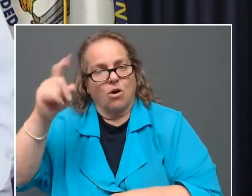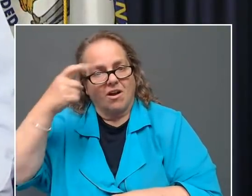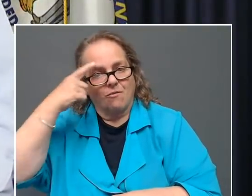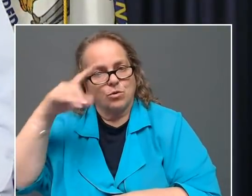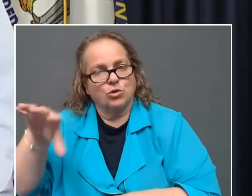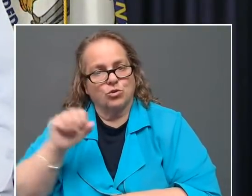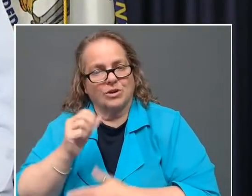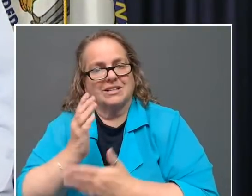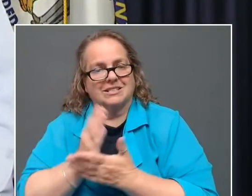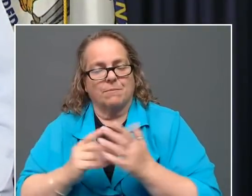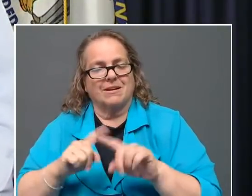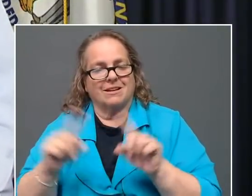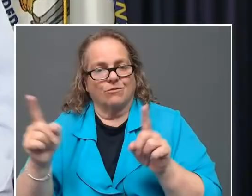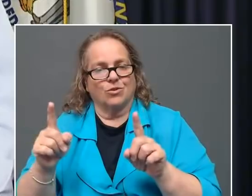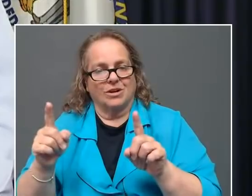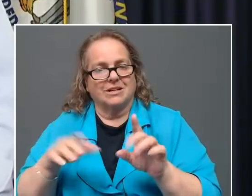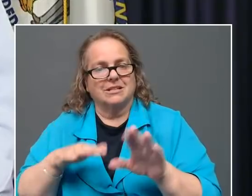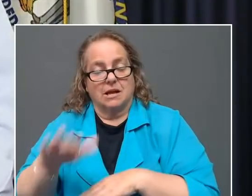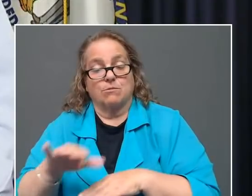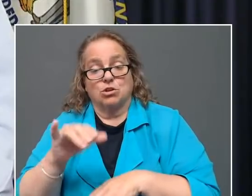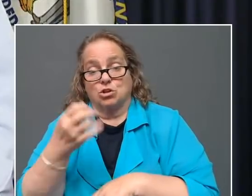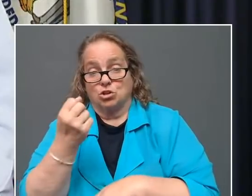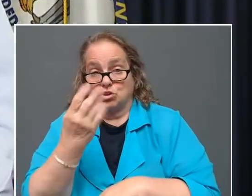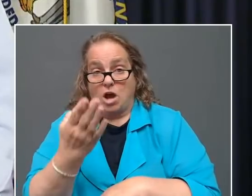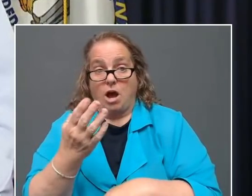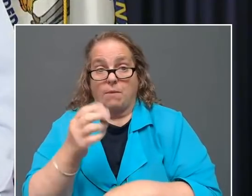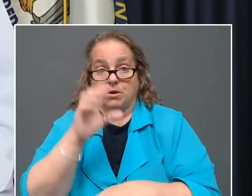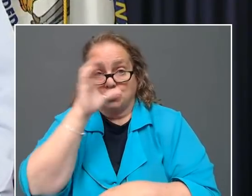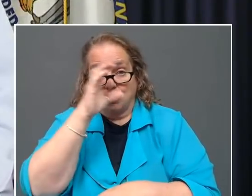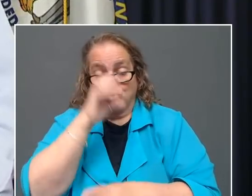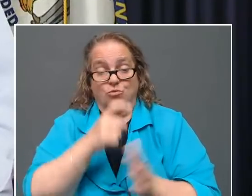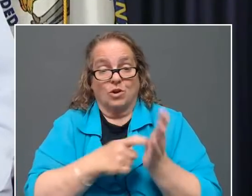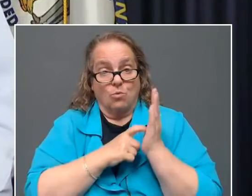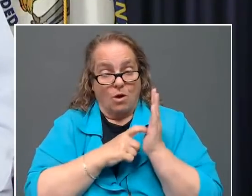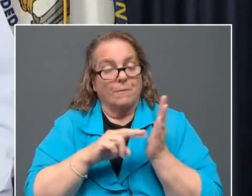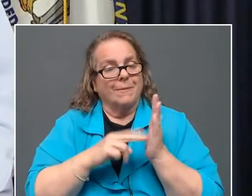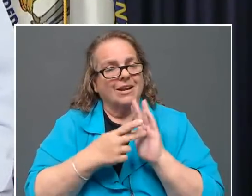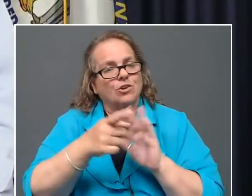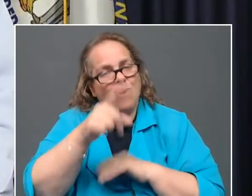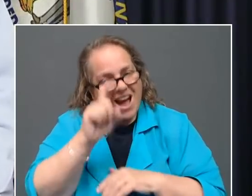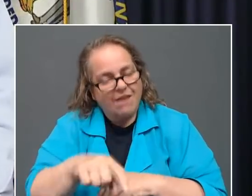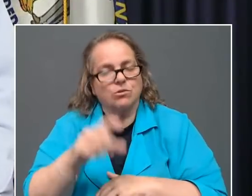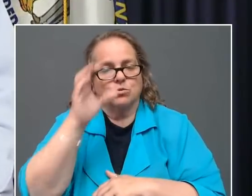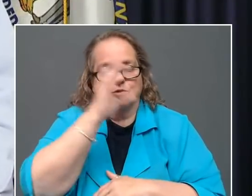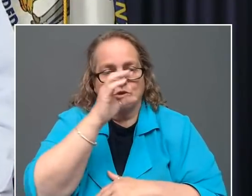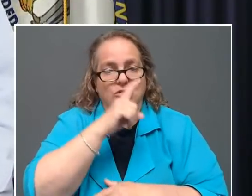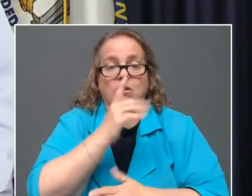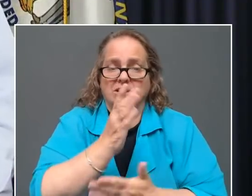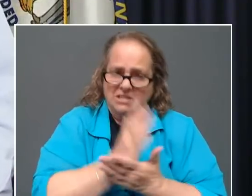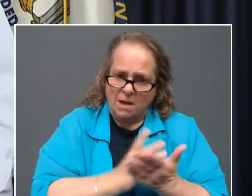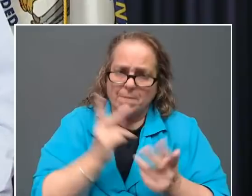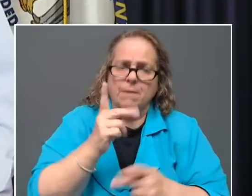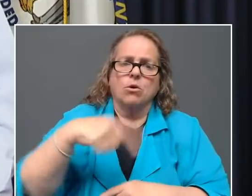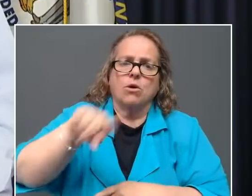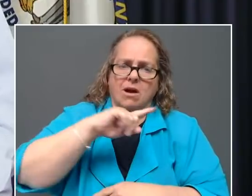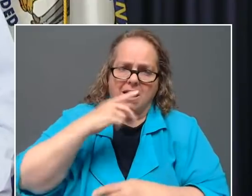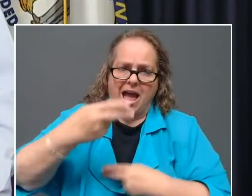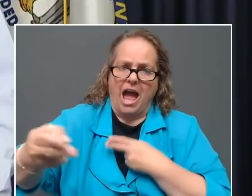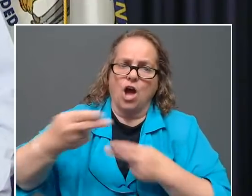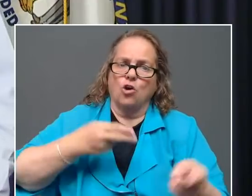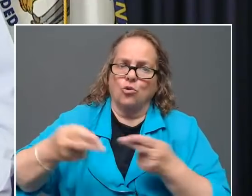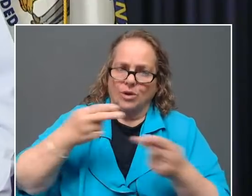And the job search requirement is you at least have to search. There are people hiring out there. We want to get people back to